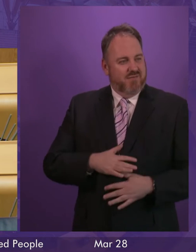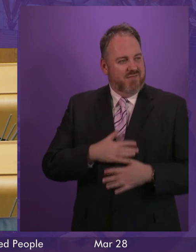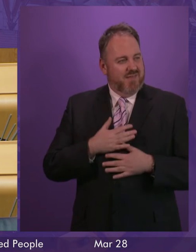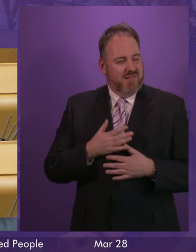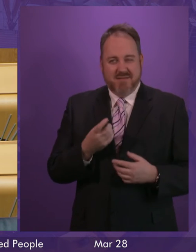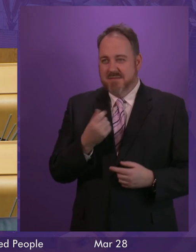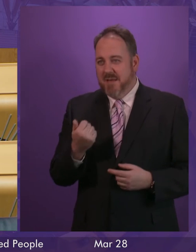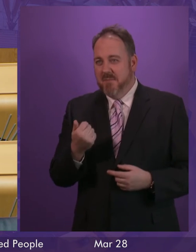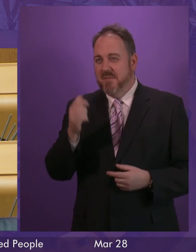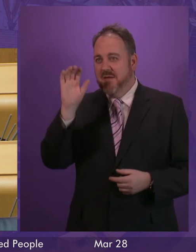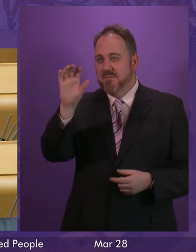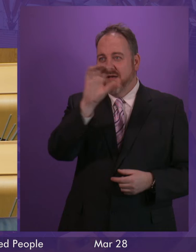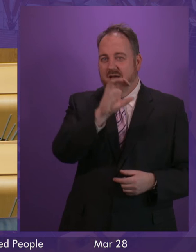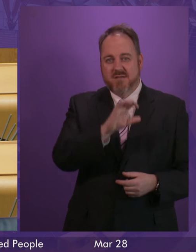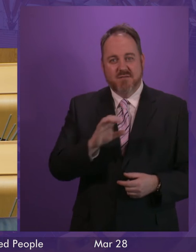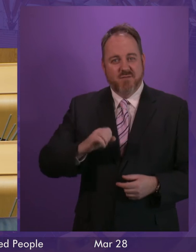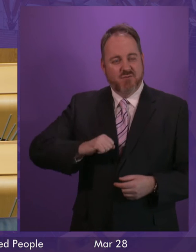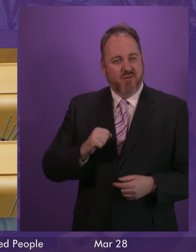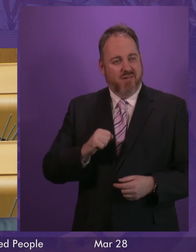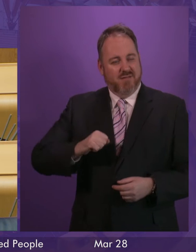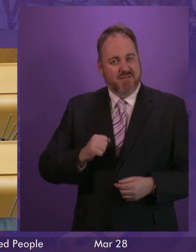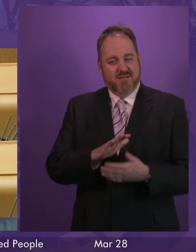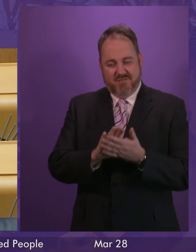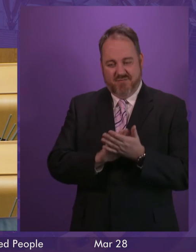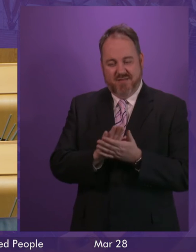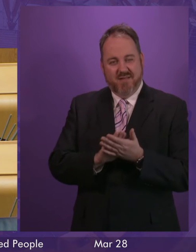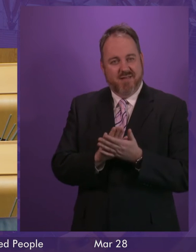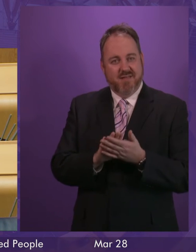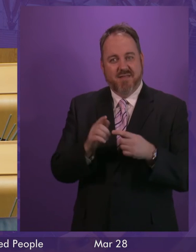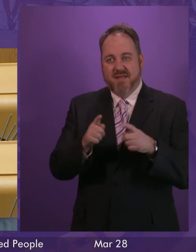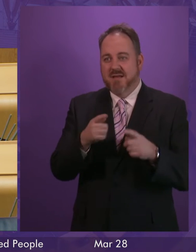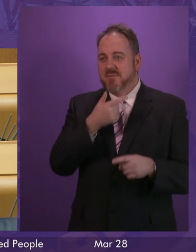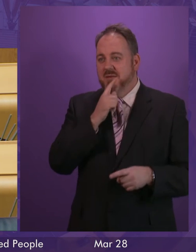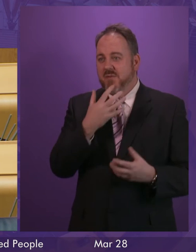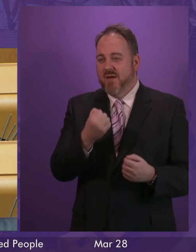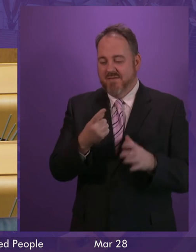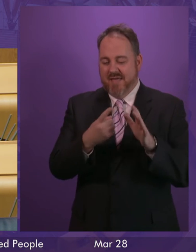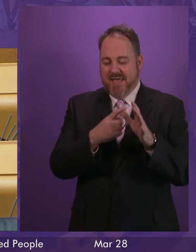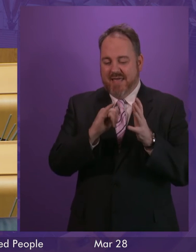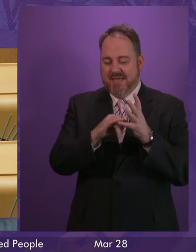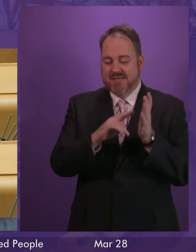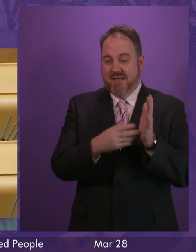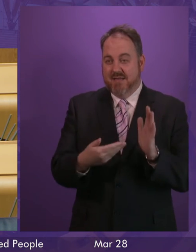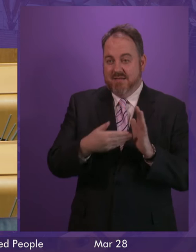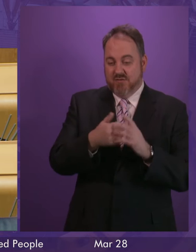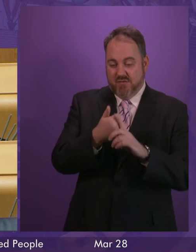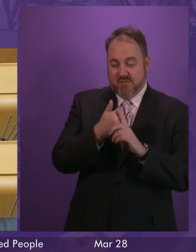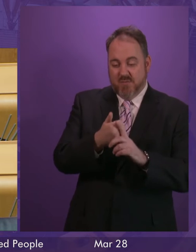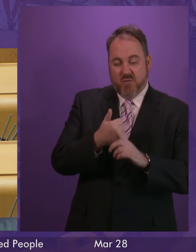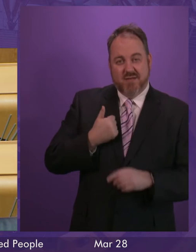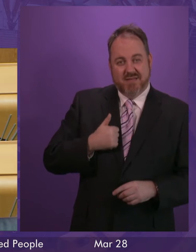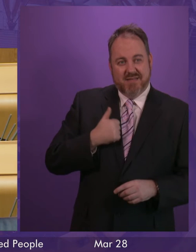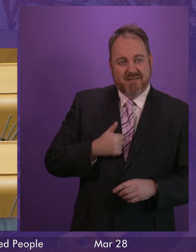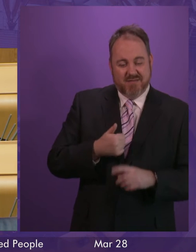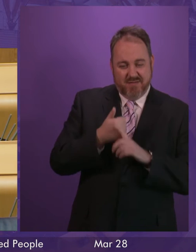parts of the country the number of pupils with ASN needs can be as low as 16% yet in